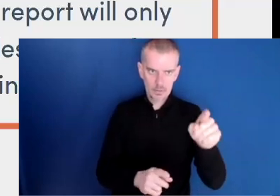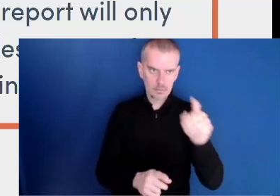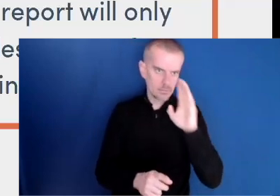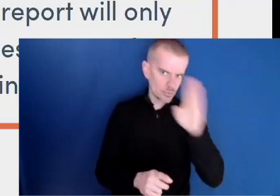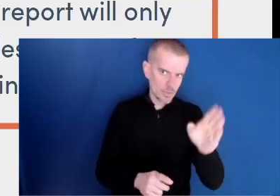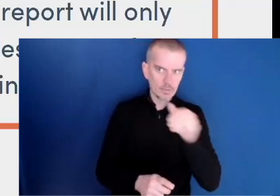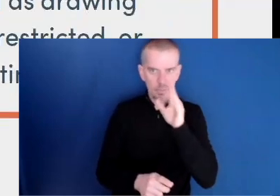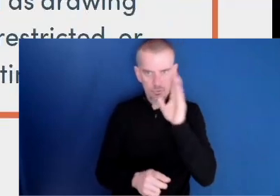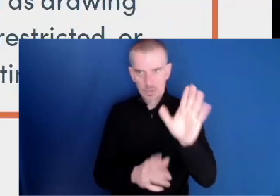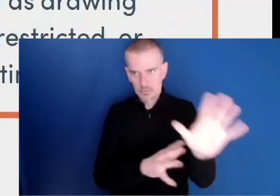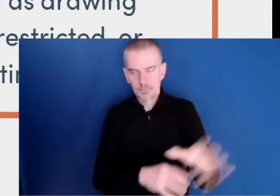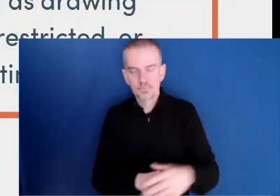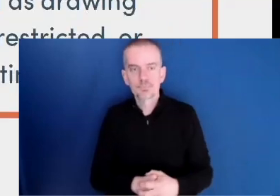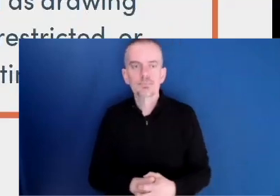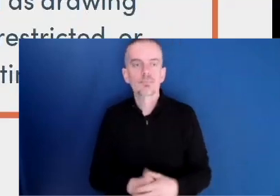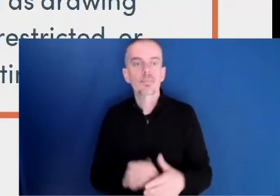Okay, next slide, please.